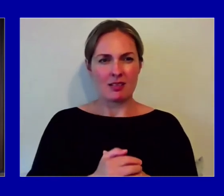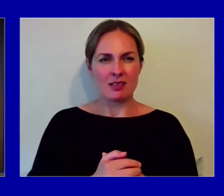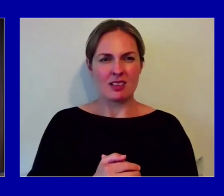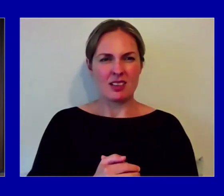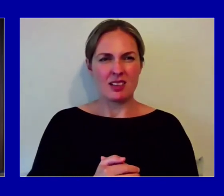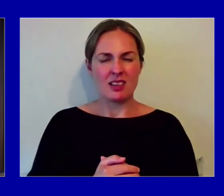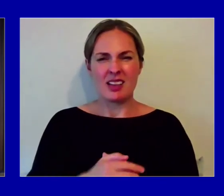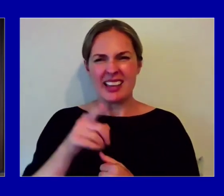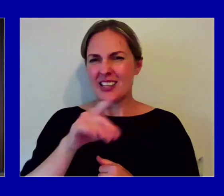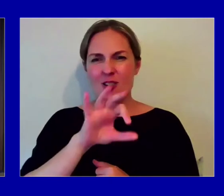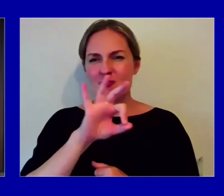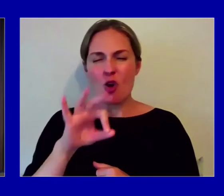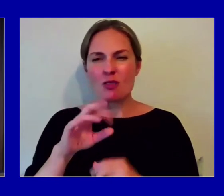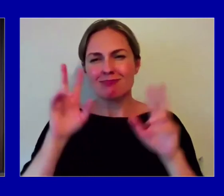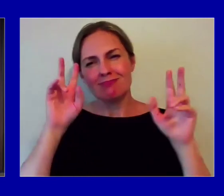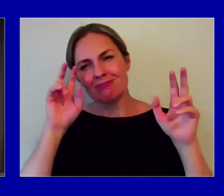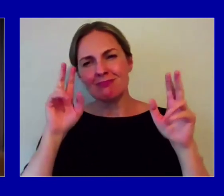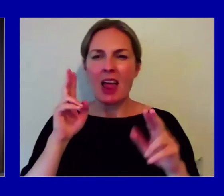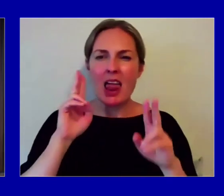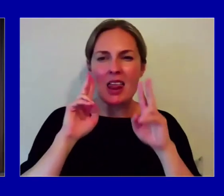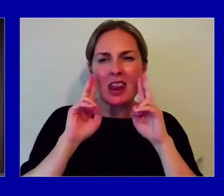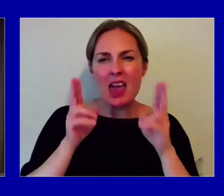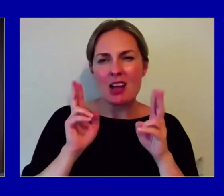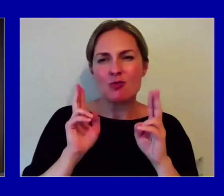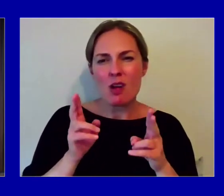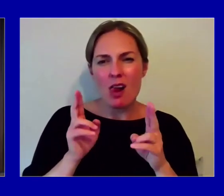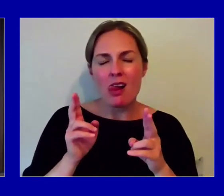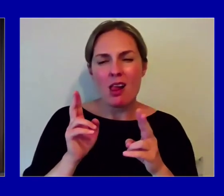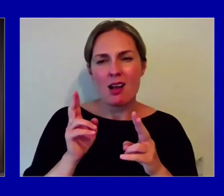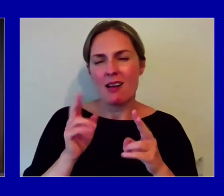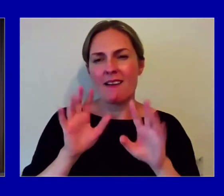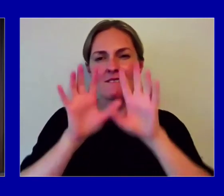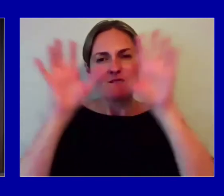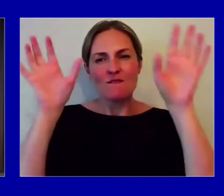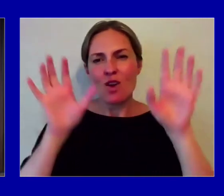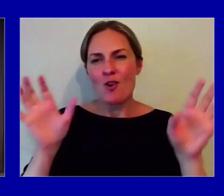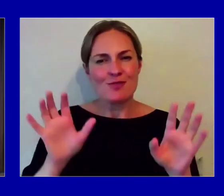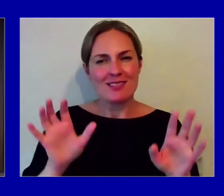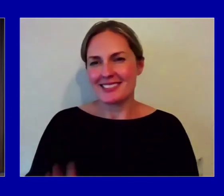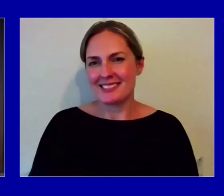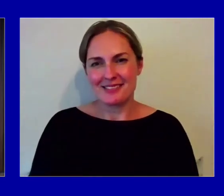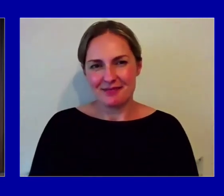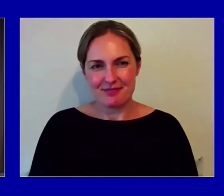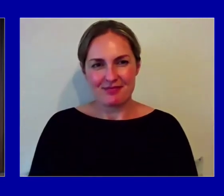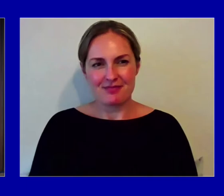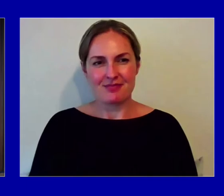forest. And national parks, you may not. Hey, my brother.